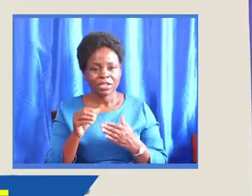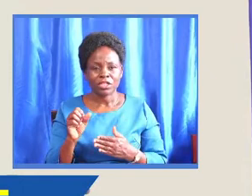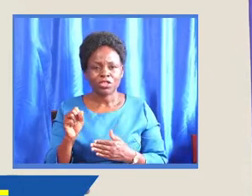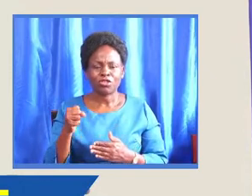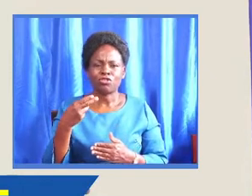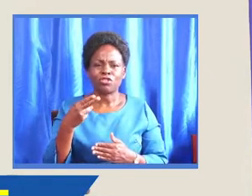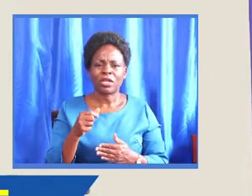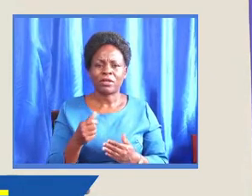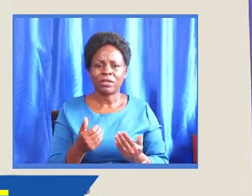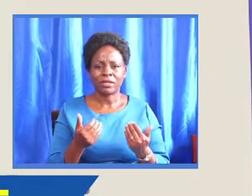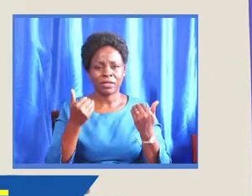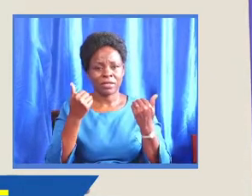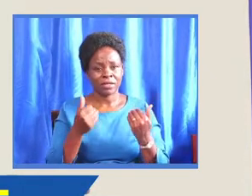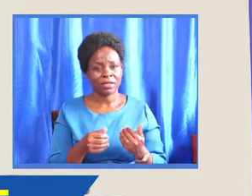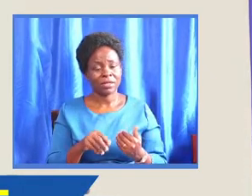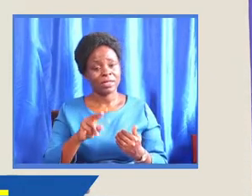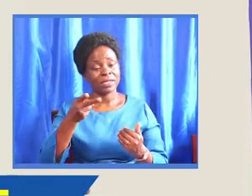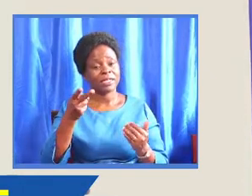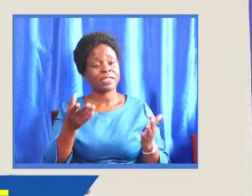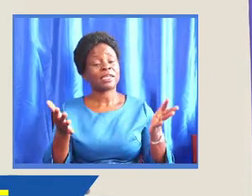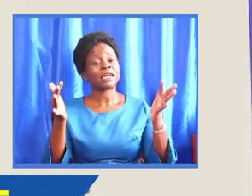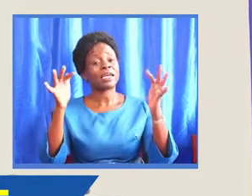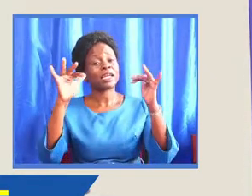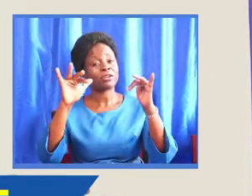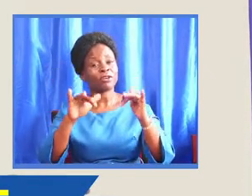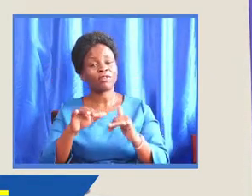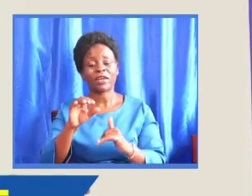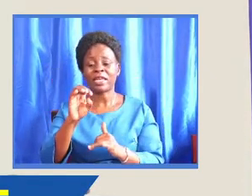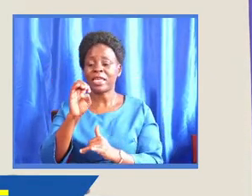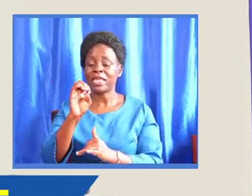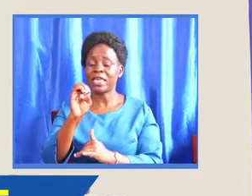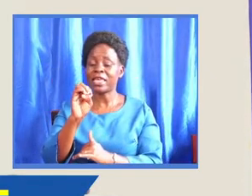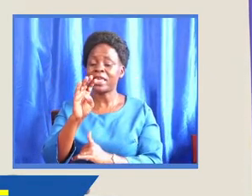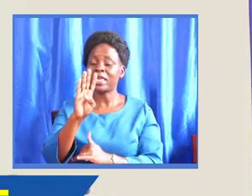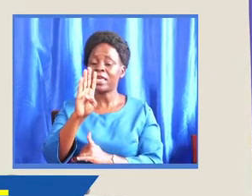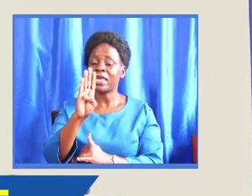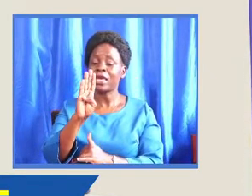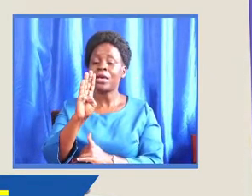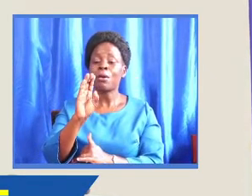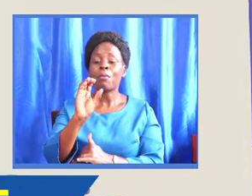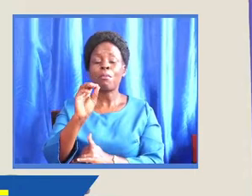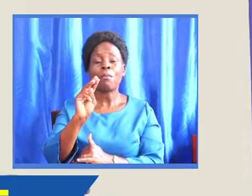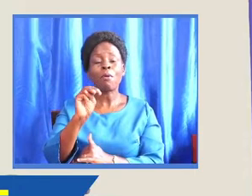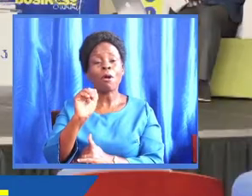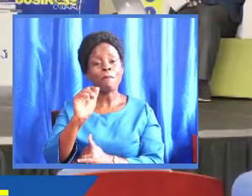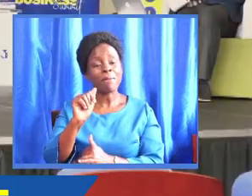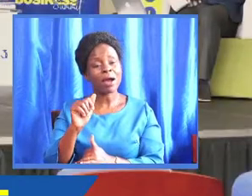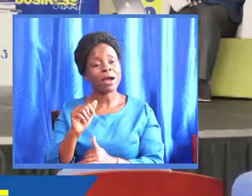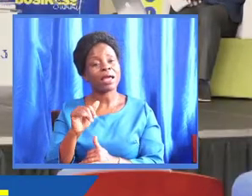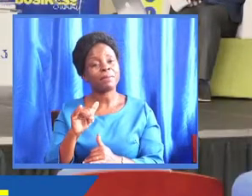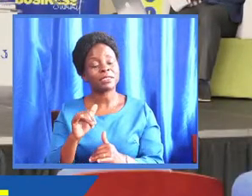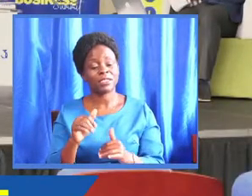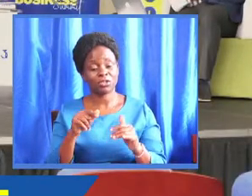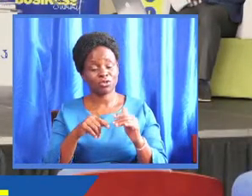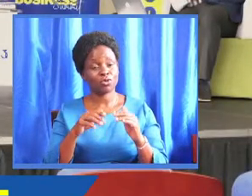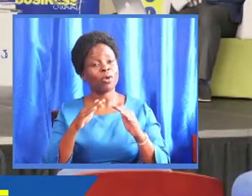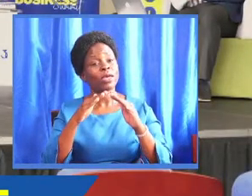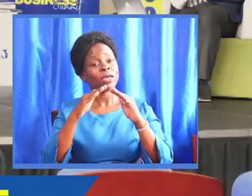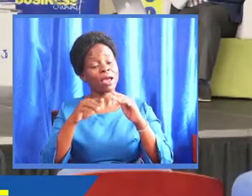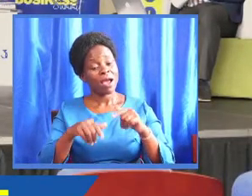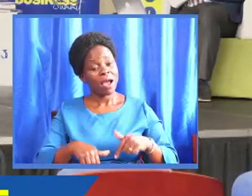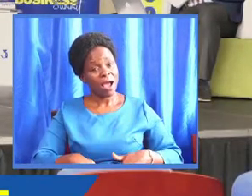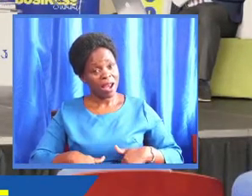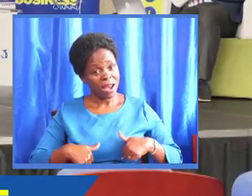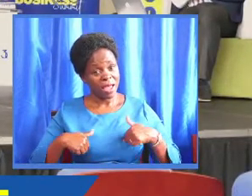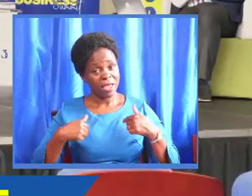us, you're watching the second episode of eBOMBA Business. We're coming to you live from Sendaula Hall at Nakawa,